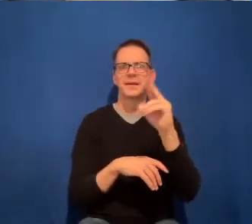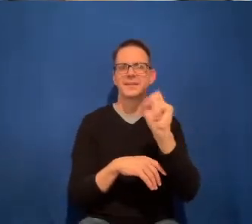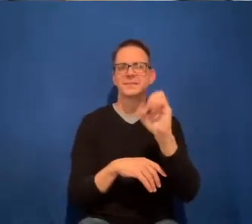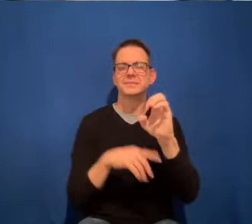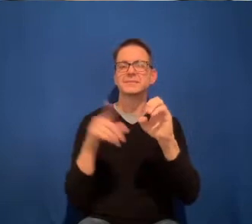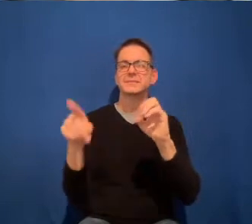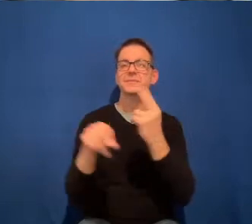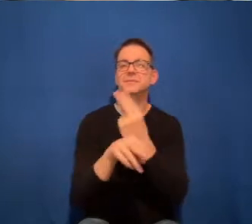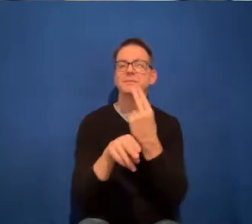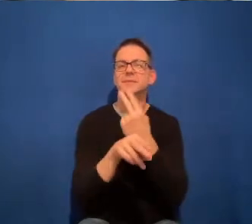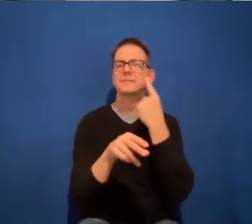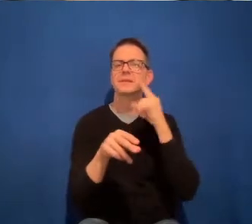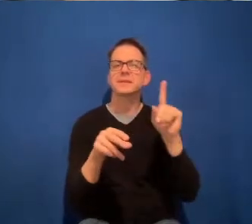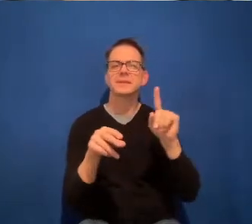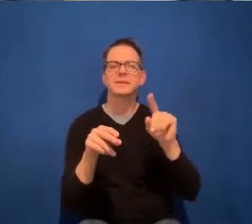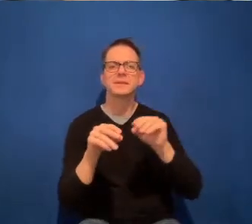in